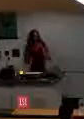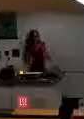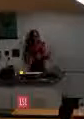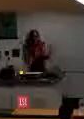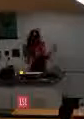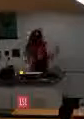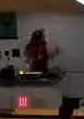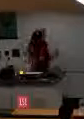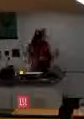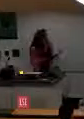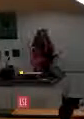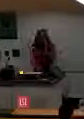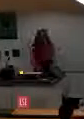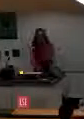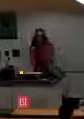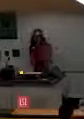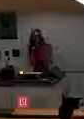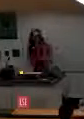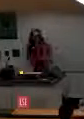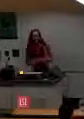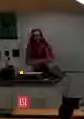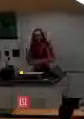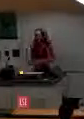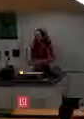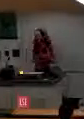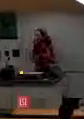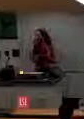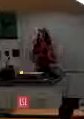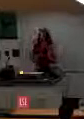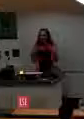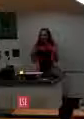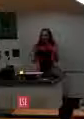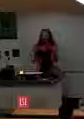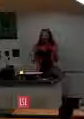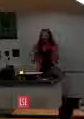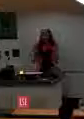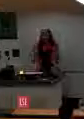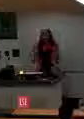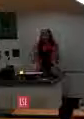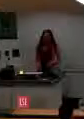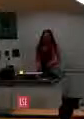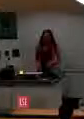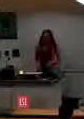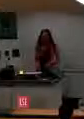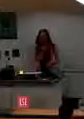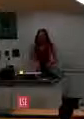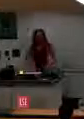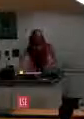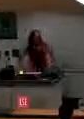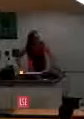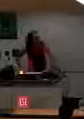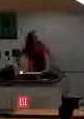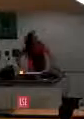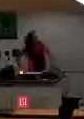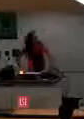have interactive content and visual content. So I won't be presenting a lot of words in the rest of this talk. Actually, the first slide has quite a